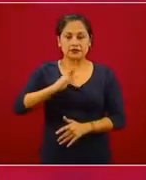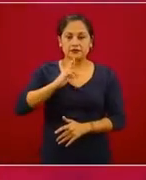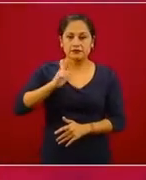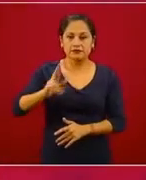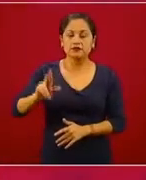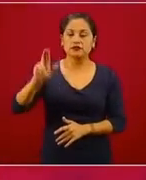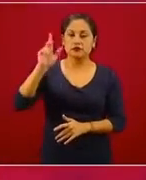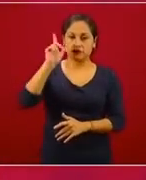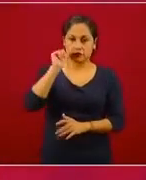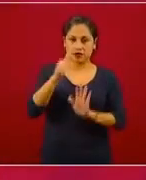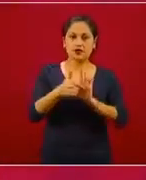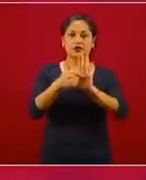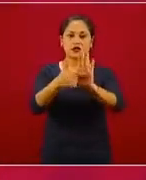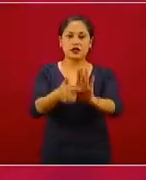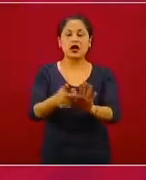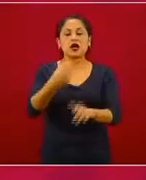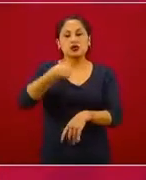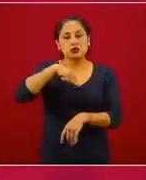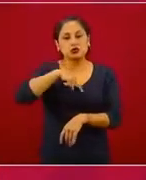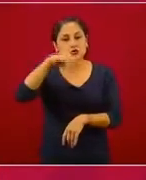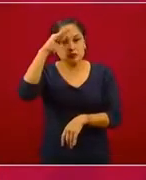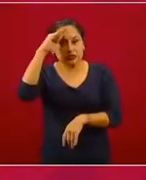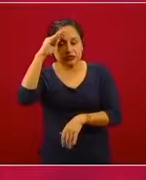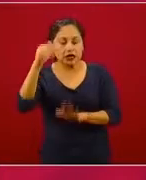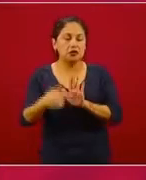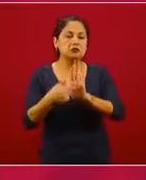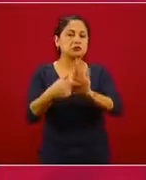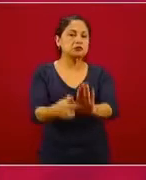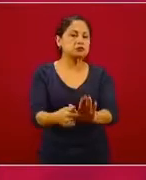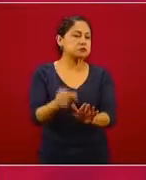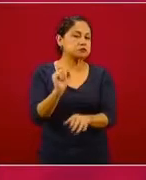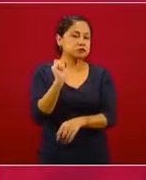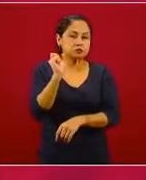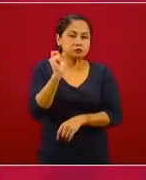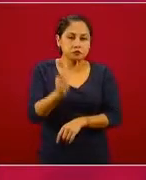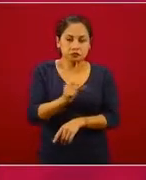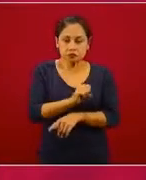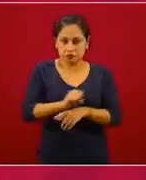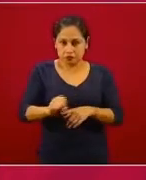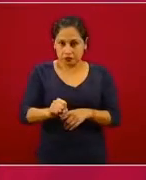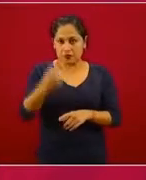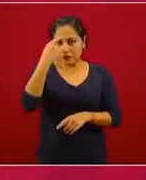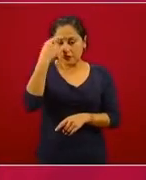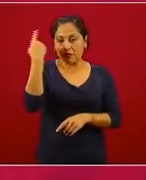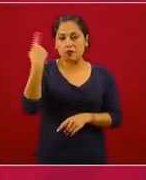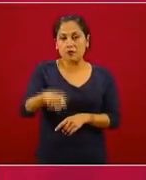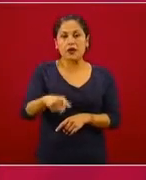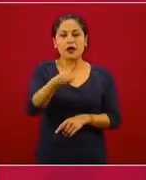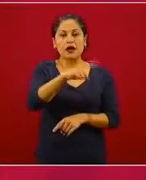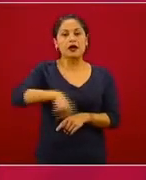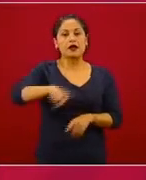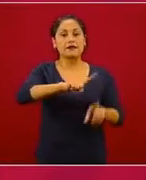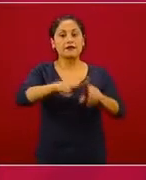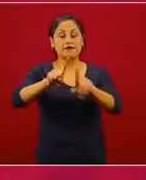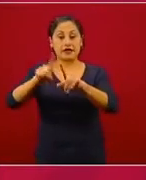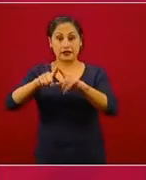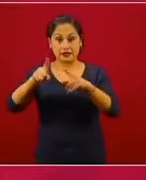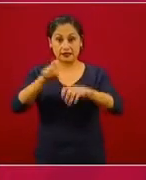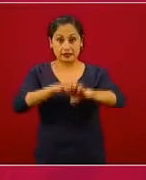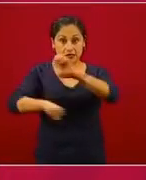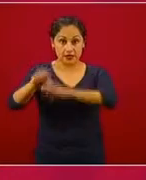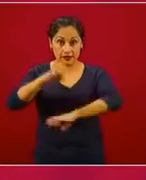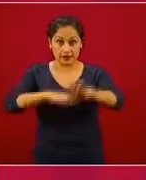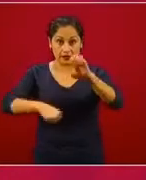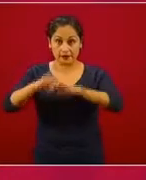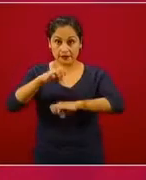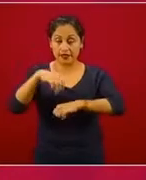measures that we're going to be taking at work. We do have some advances on what these protocols are going to be, especially